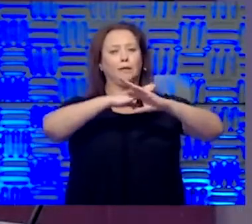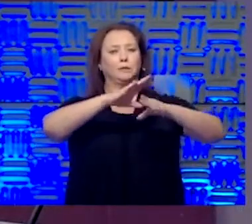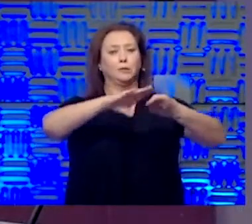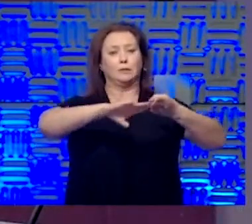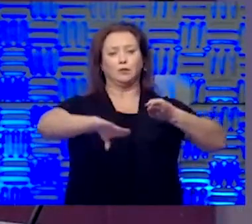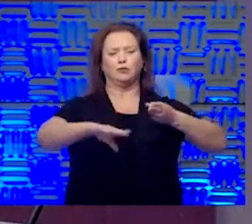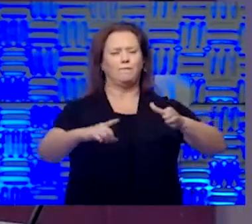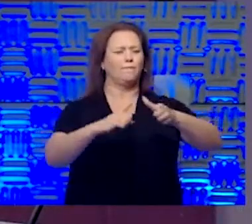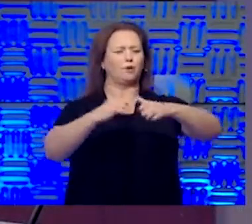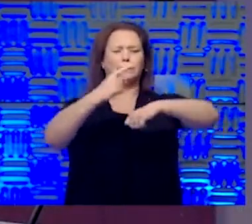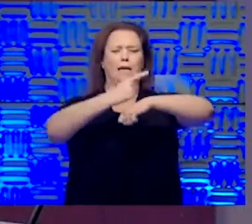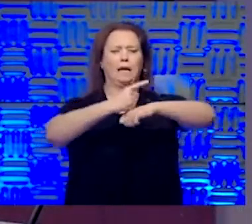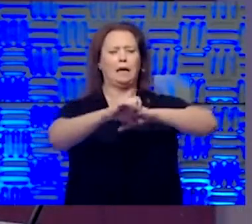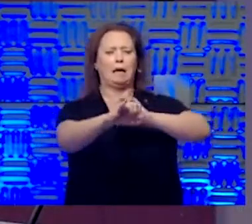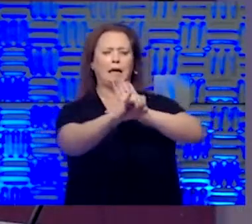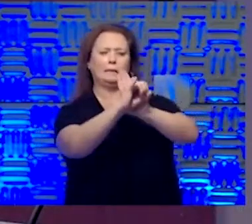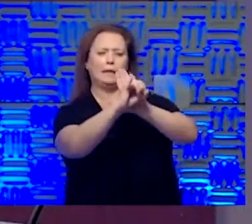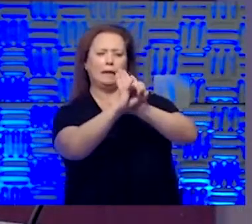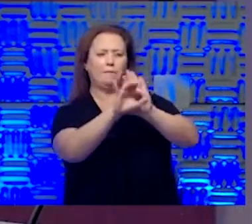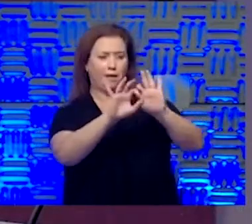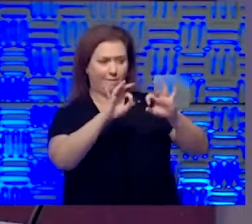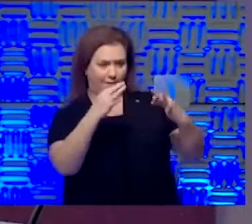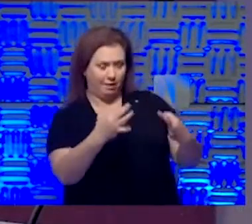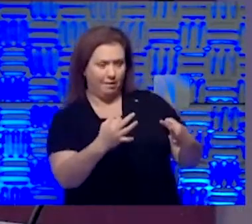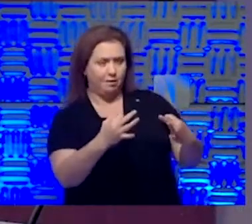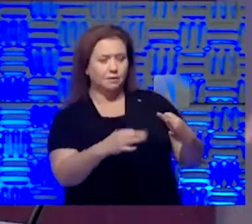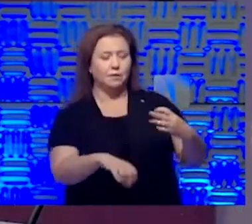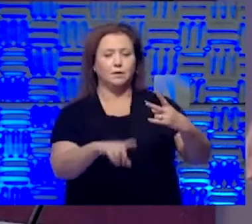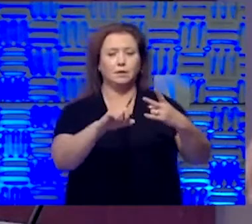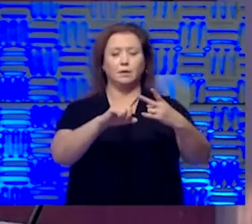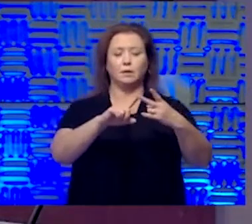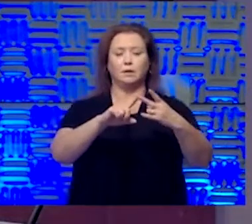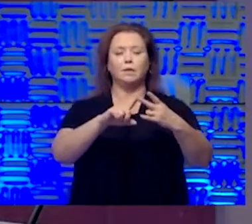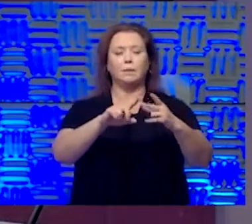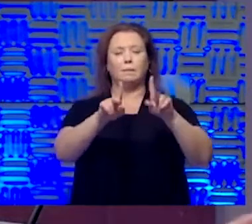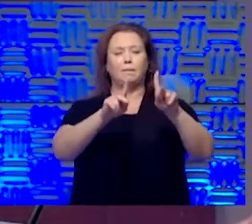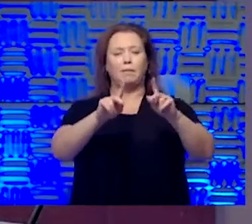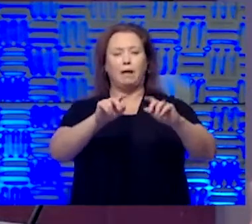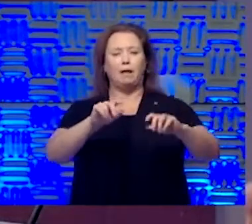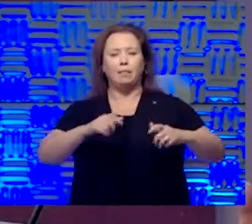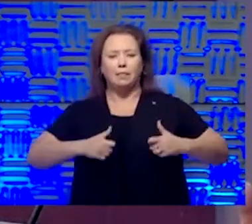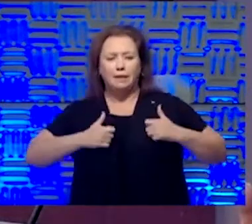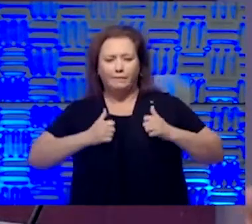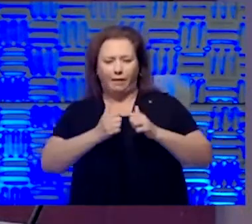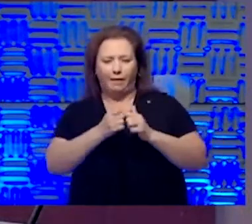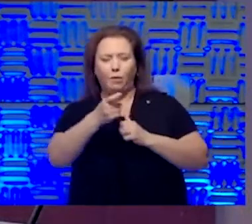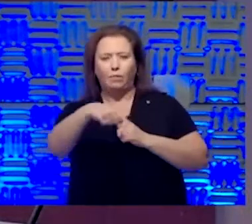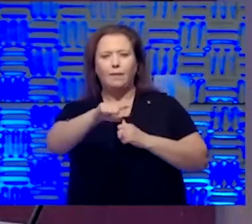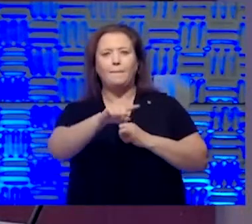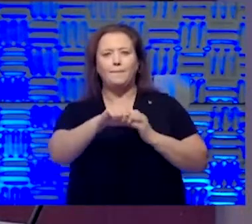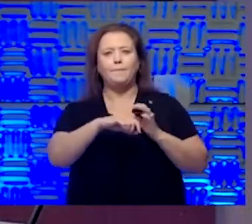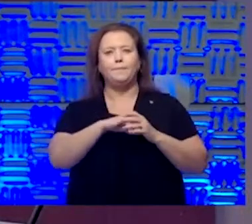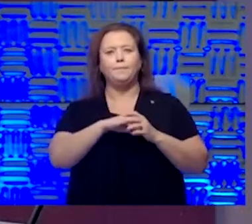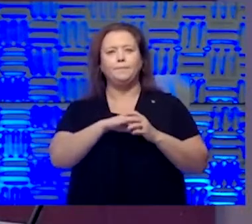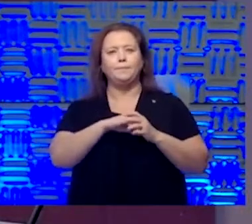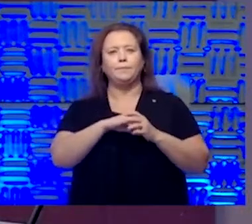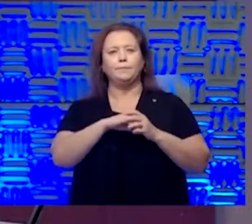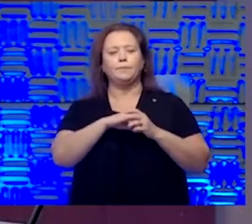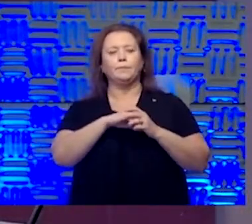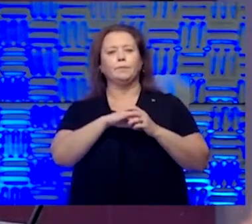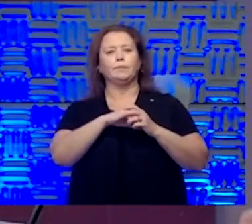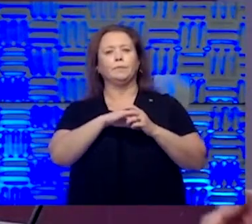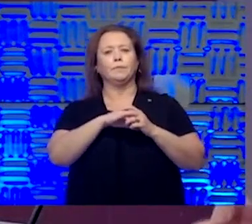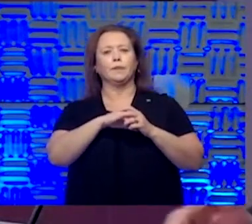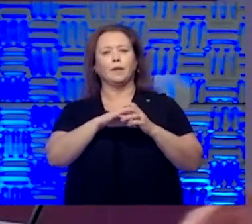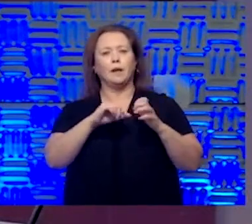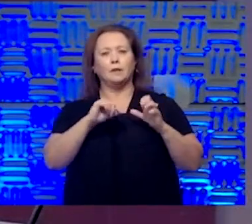one. Identify families, their counterparts that live with them. And then as